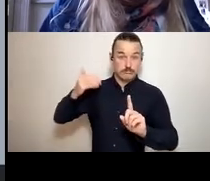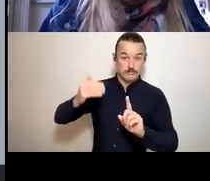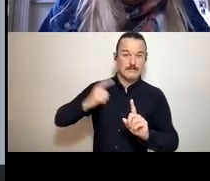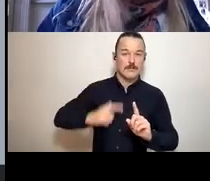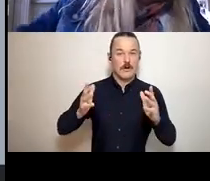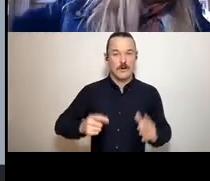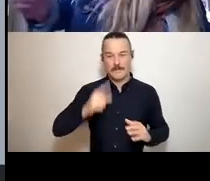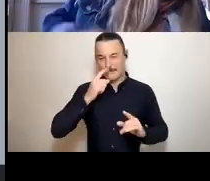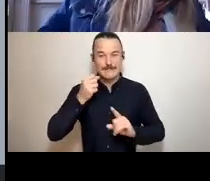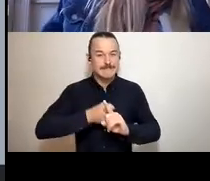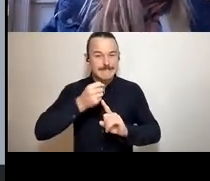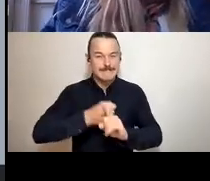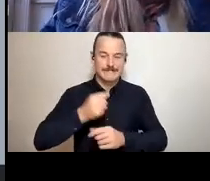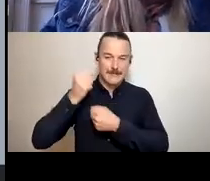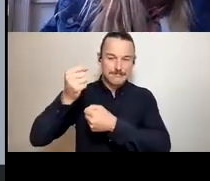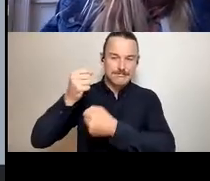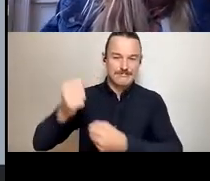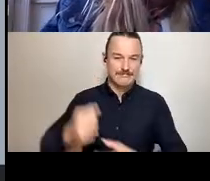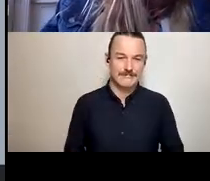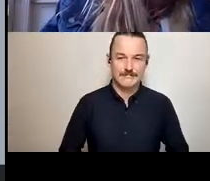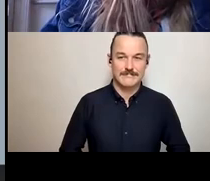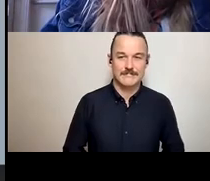Yep. Okay, so just get back to my notes.